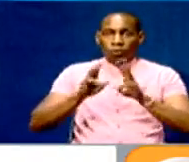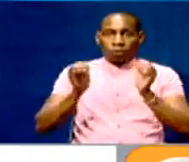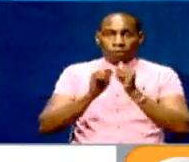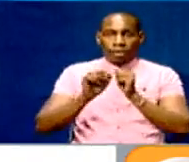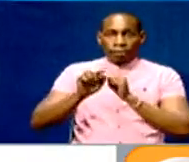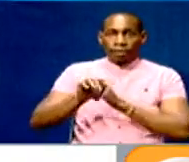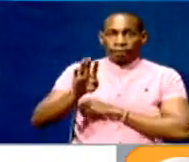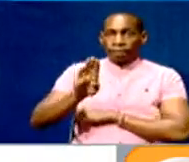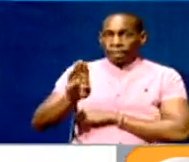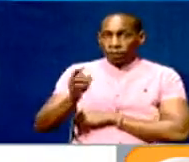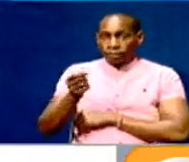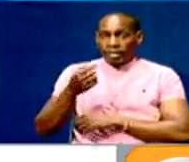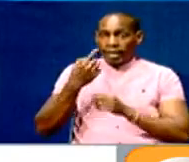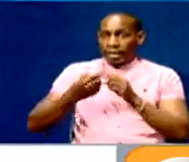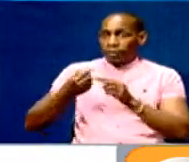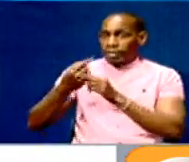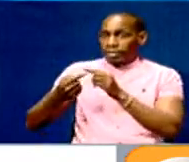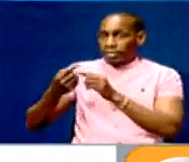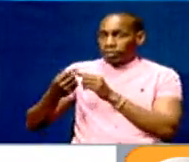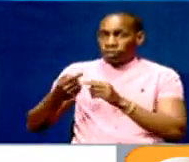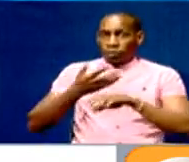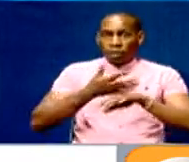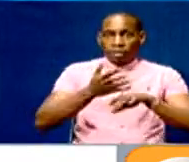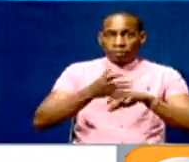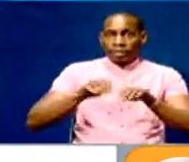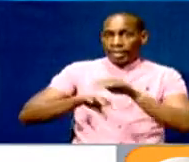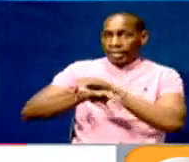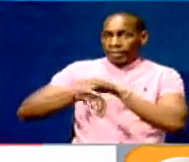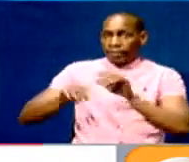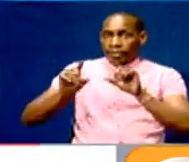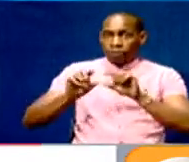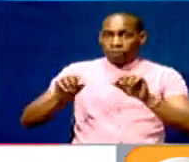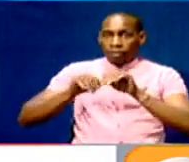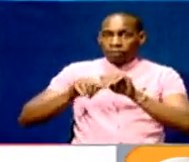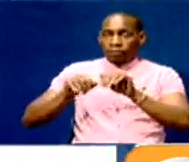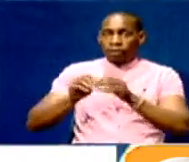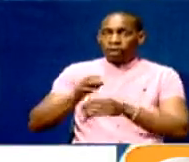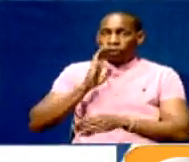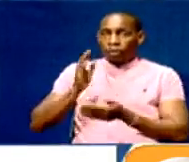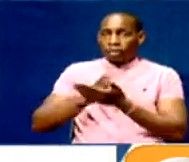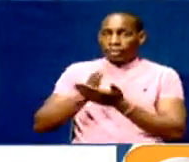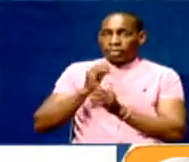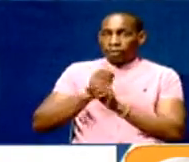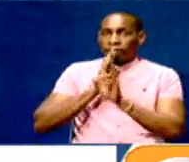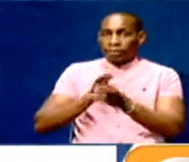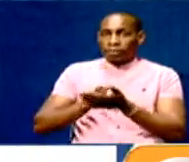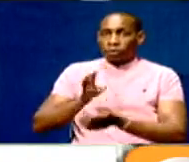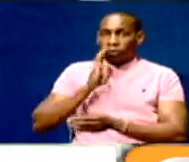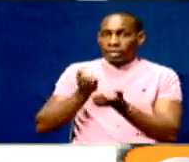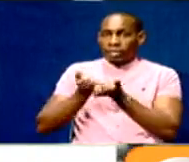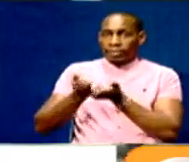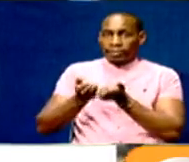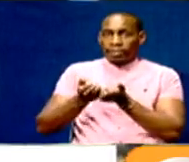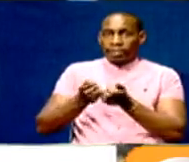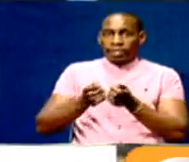10.4 billion shillings annually to leakages and theft. According to the latest water sector performance report by the Water Service